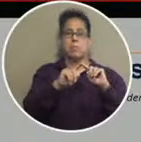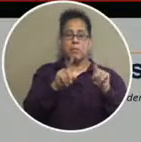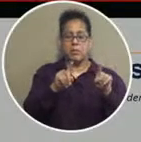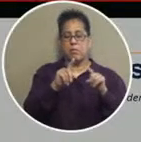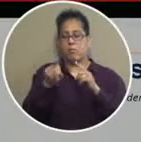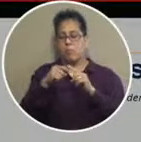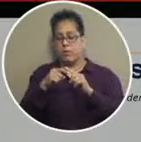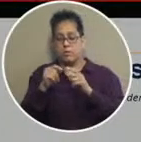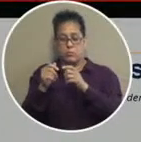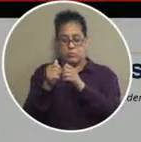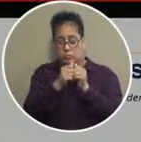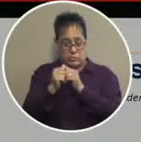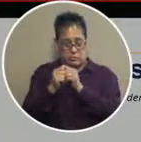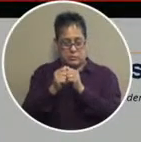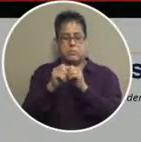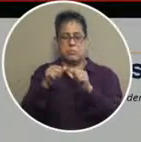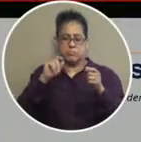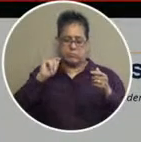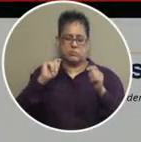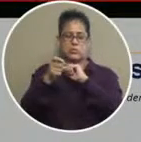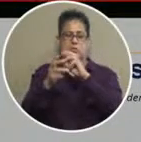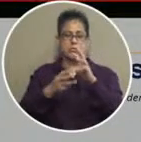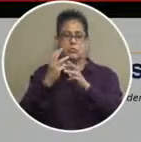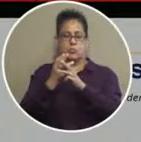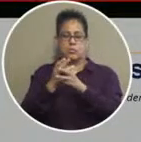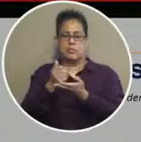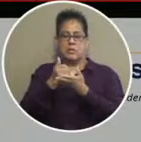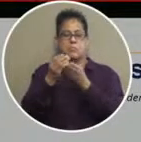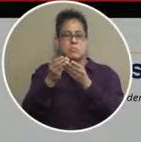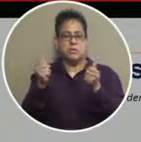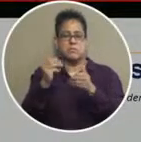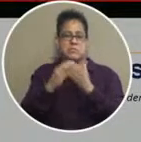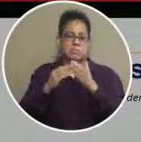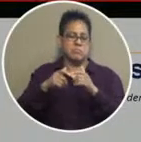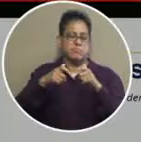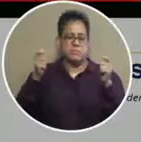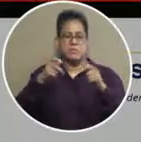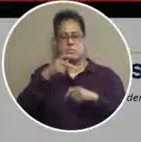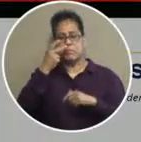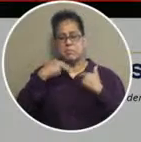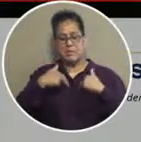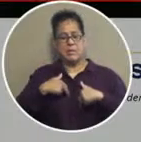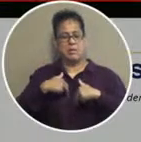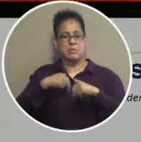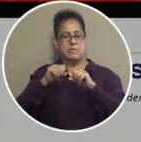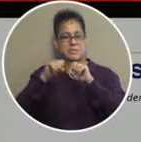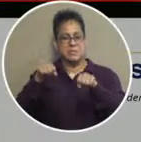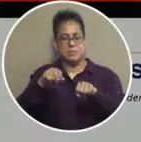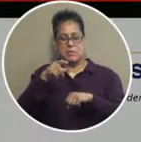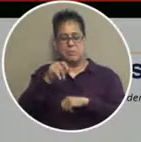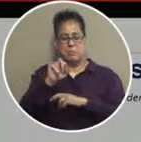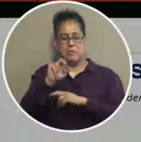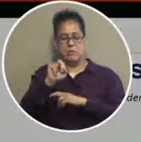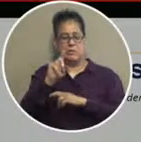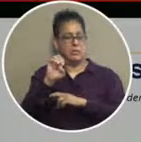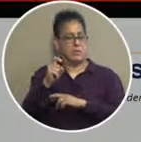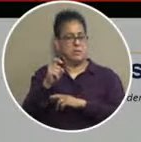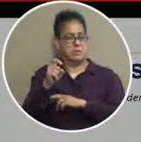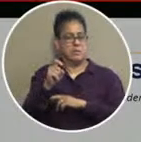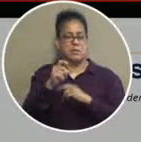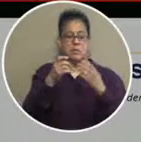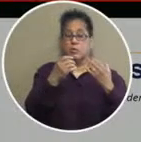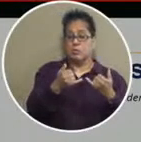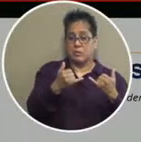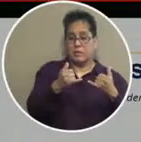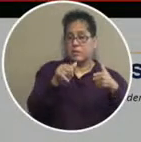used collectively, they can transform our world to help solve some of the greatest public health challenges and paradoxes of our time. Today,